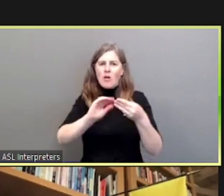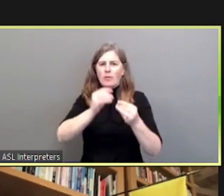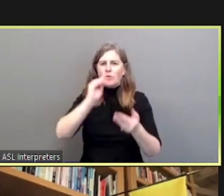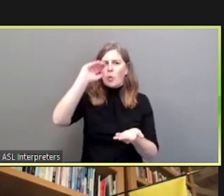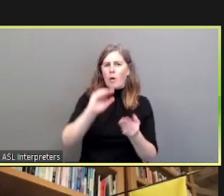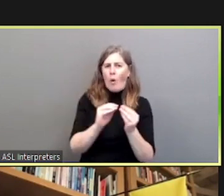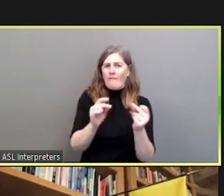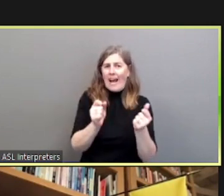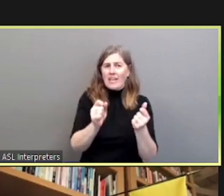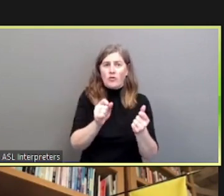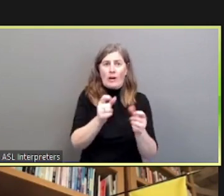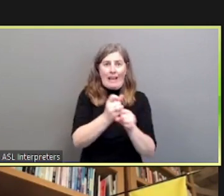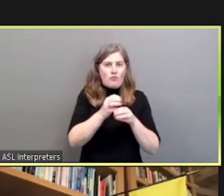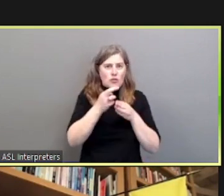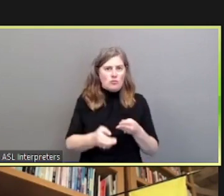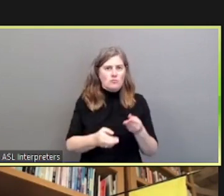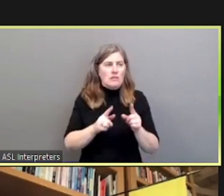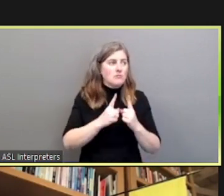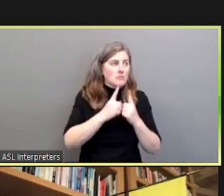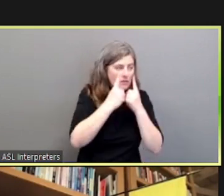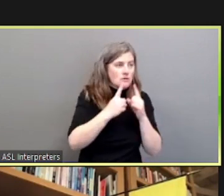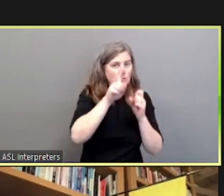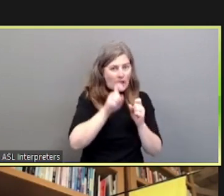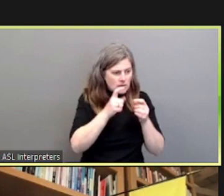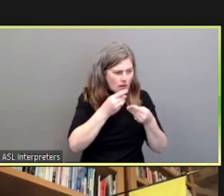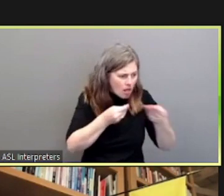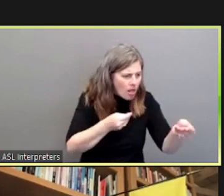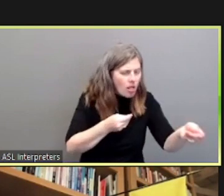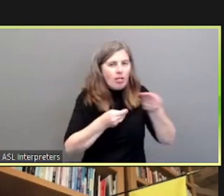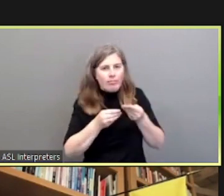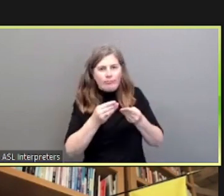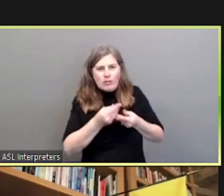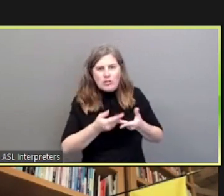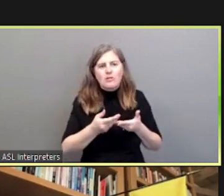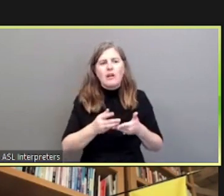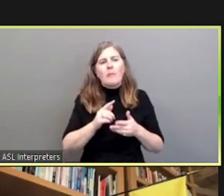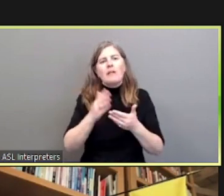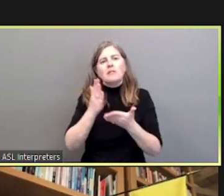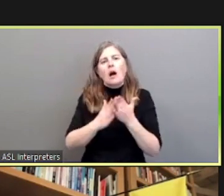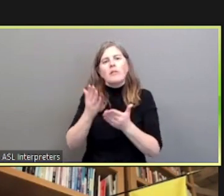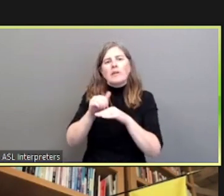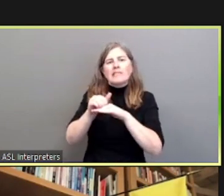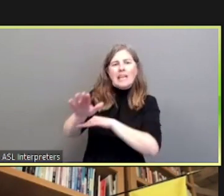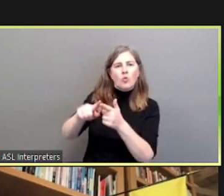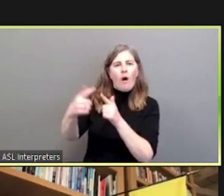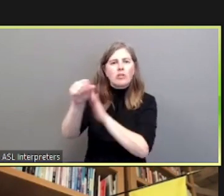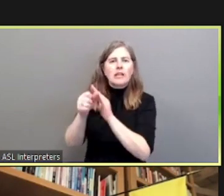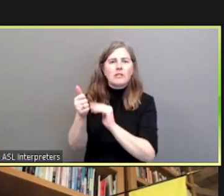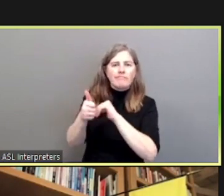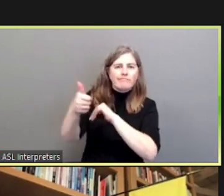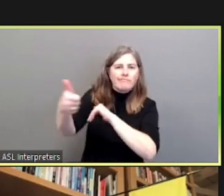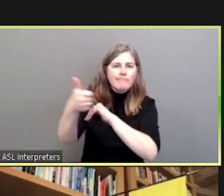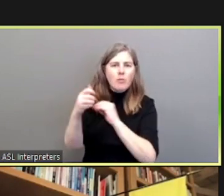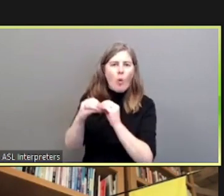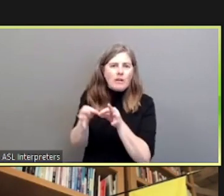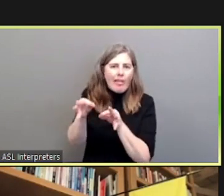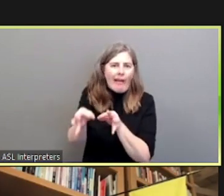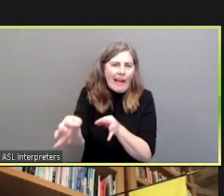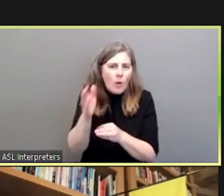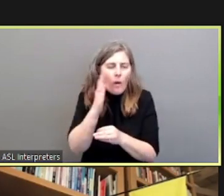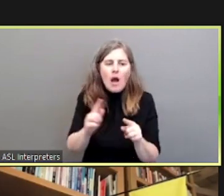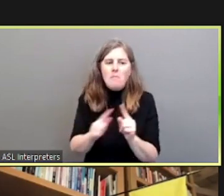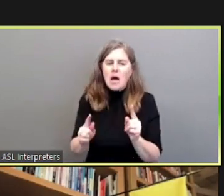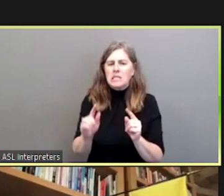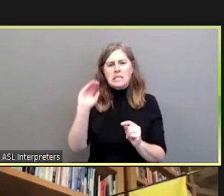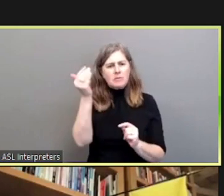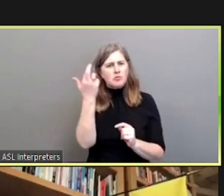there are necessary delays with transportation. But in general, we're doing